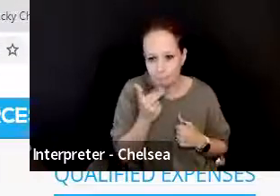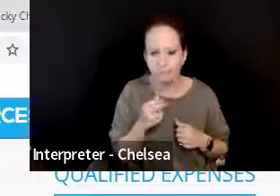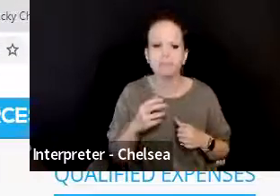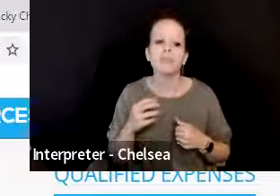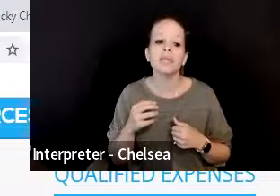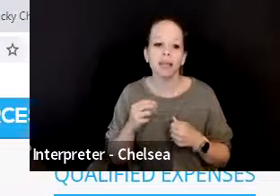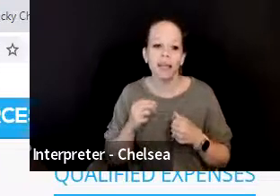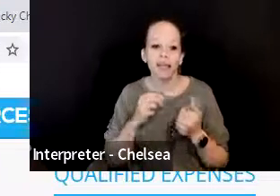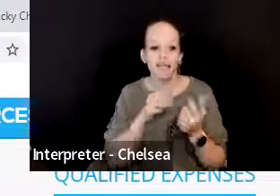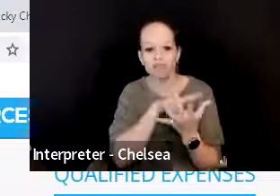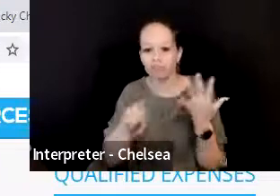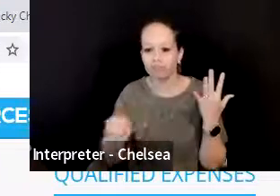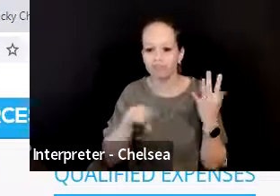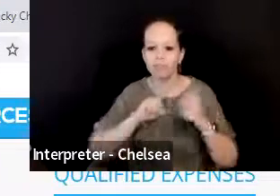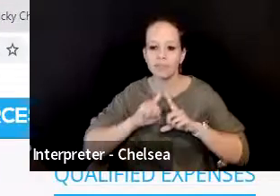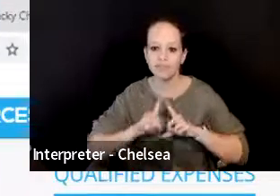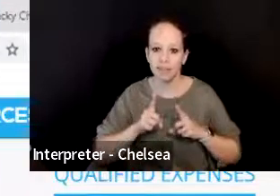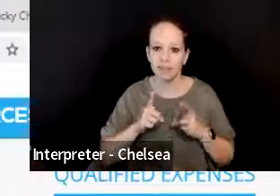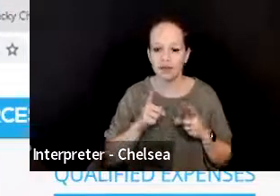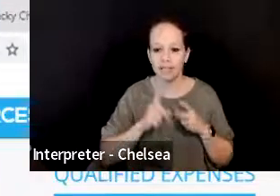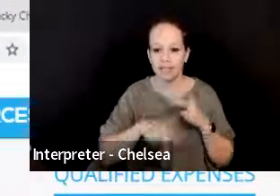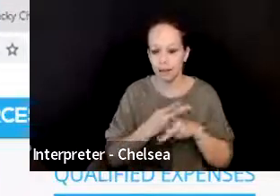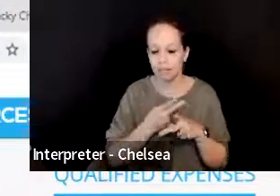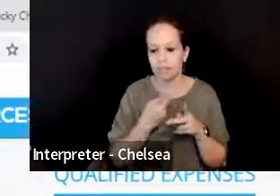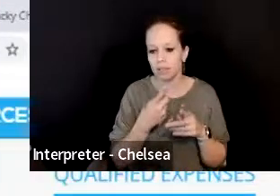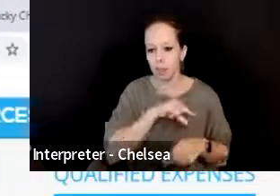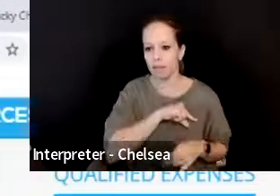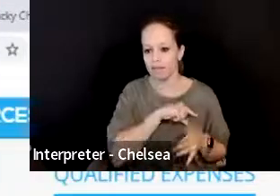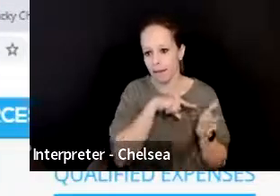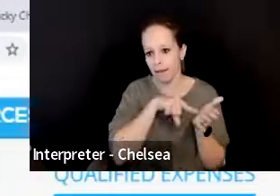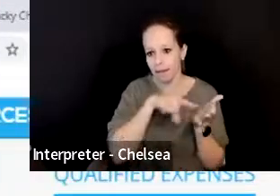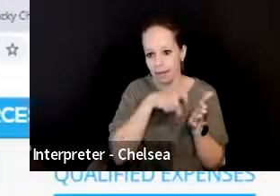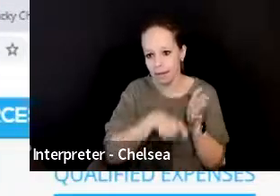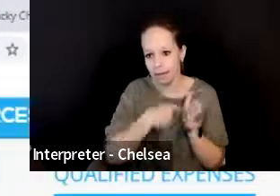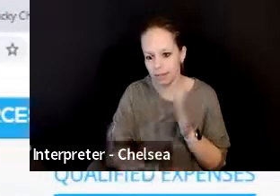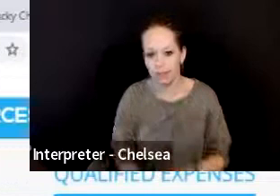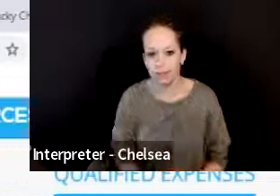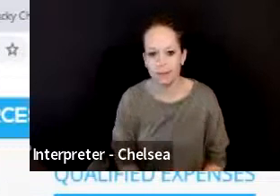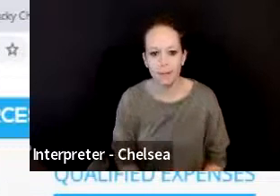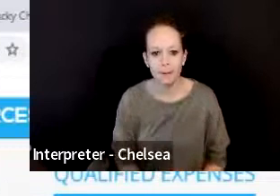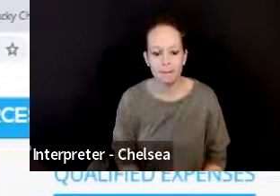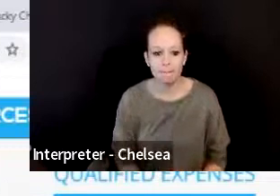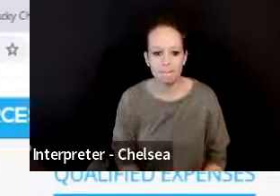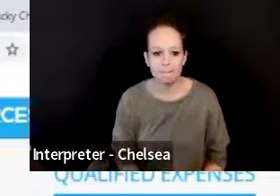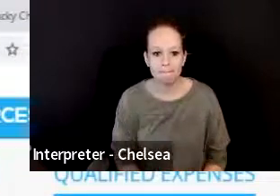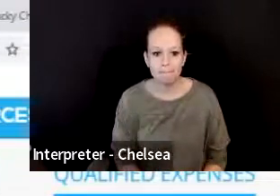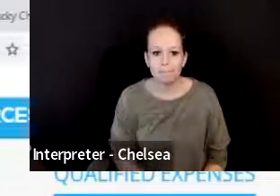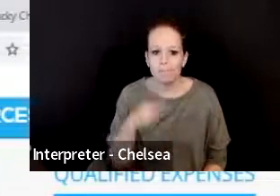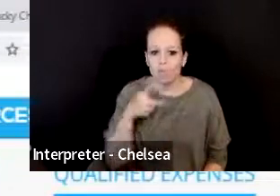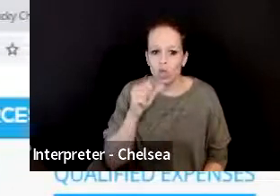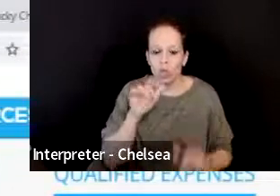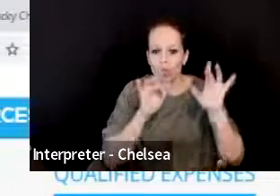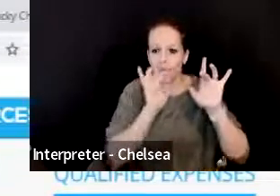the areas or potential areas of qualified expenses. You can click on any of these to